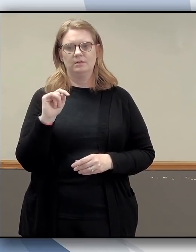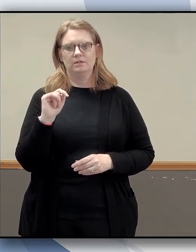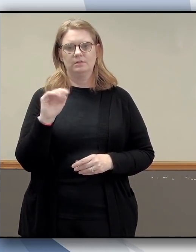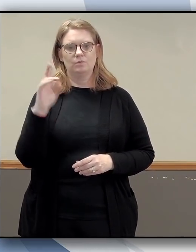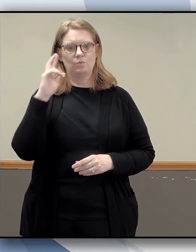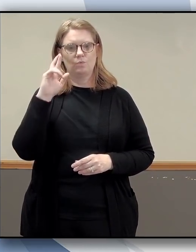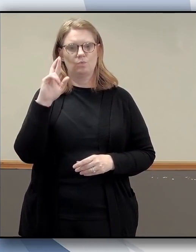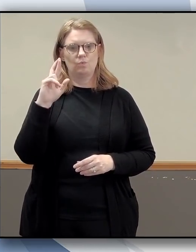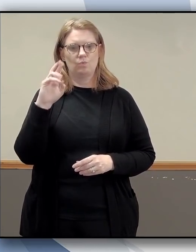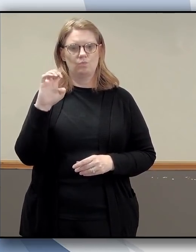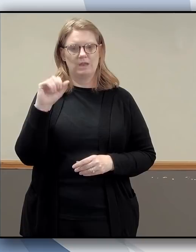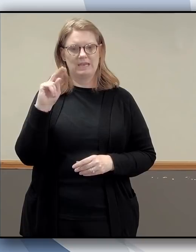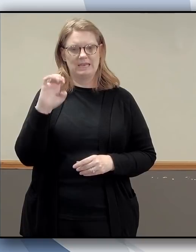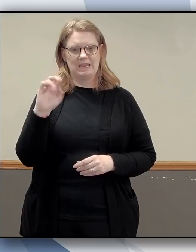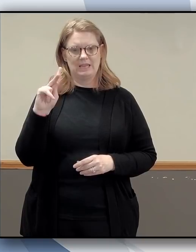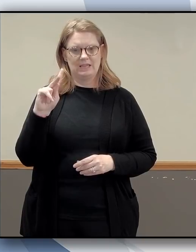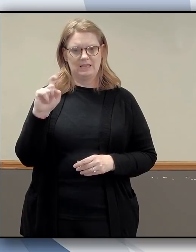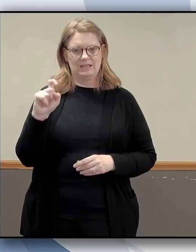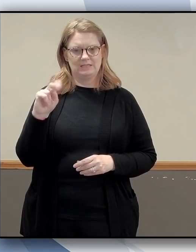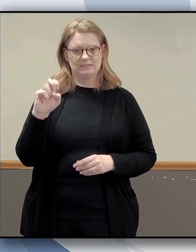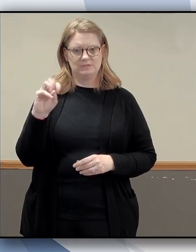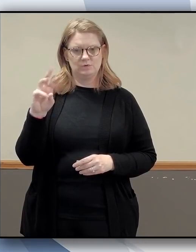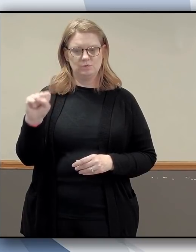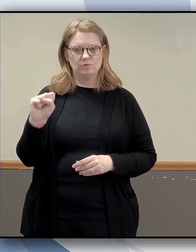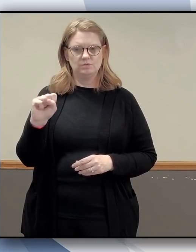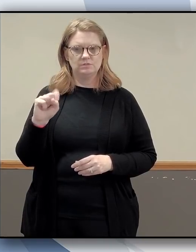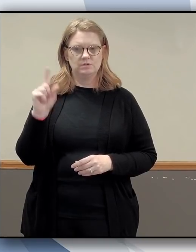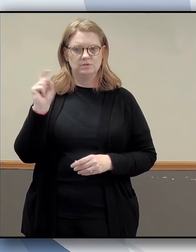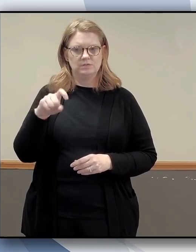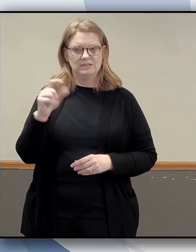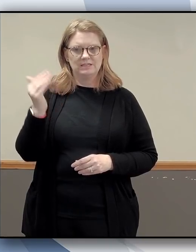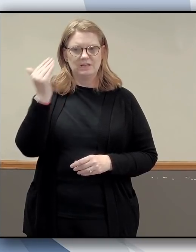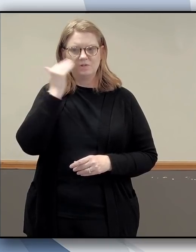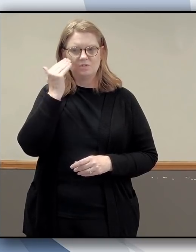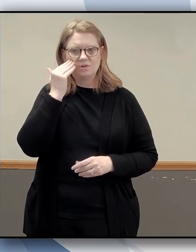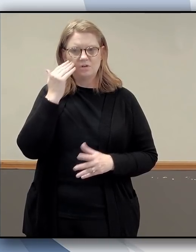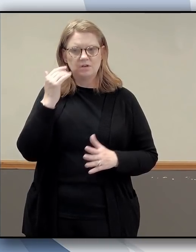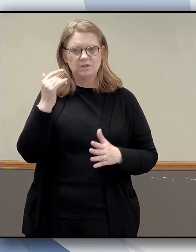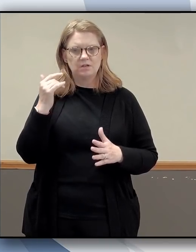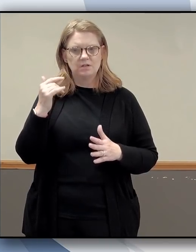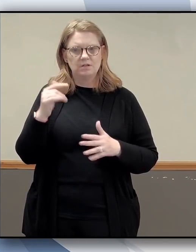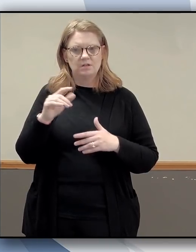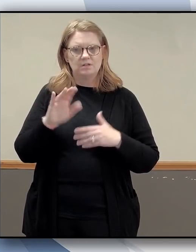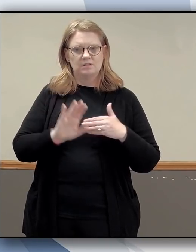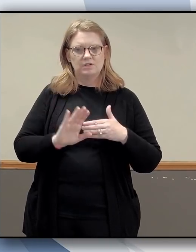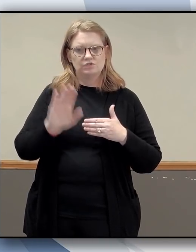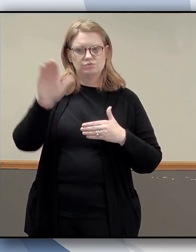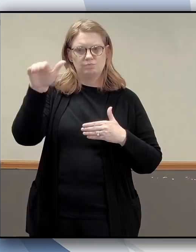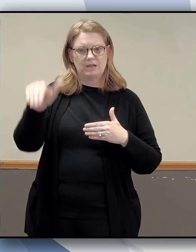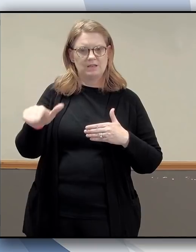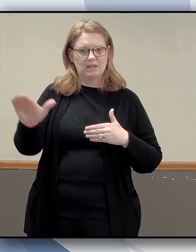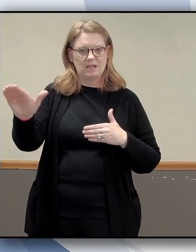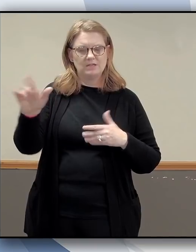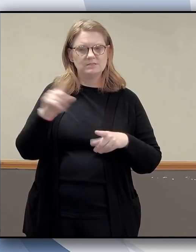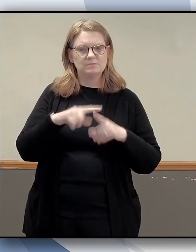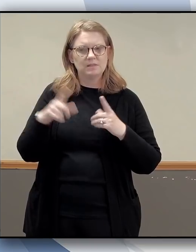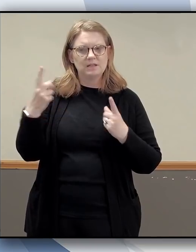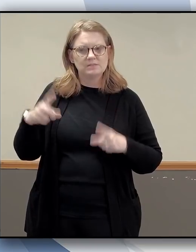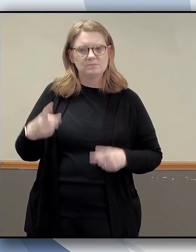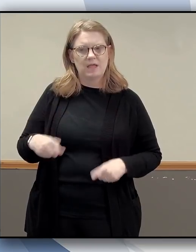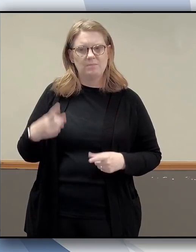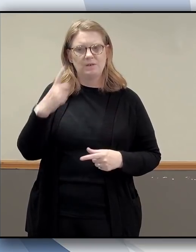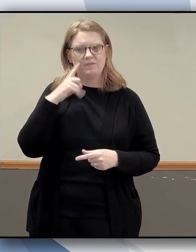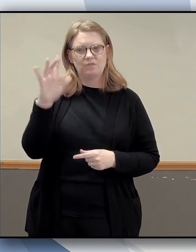Renee, KX News. You said today we need to acknowledge the steep upward trend lines in a lot of directions, but that's been happening for